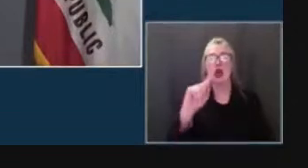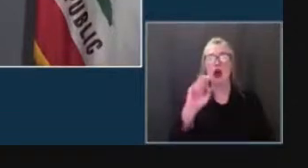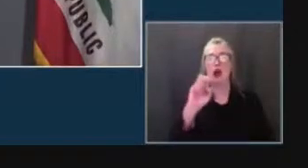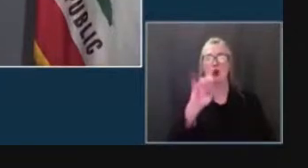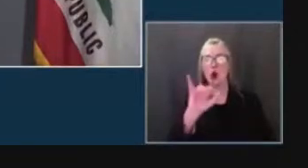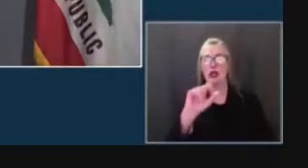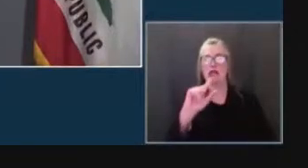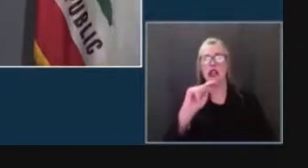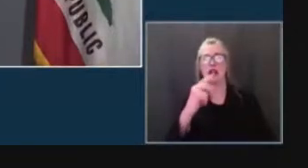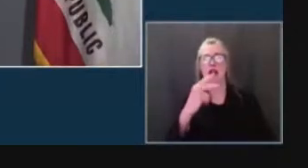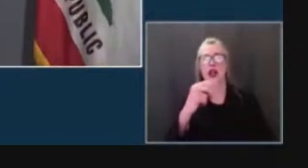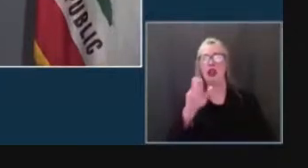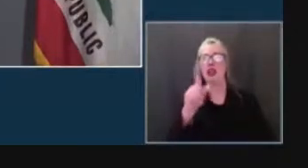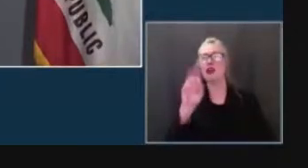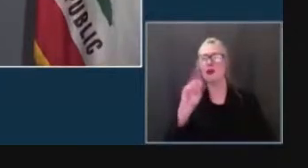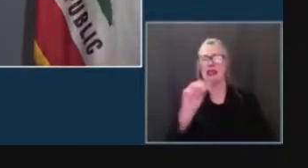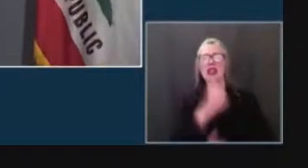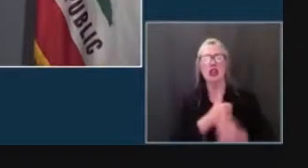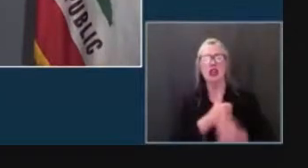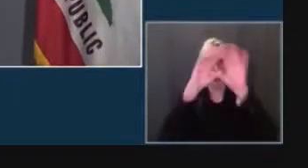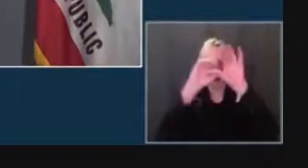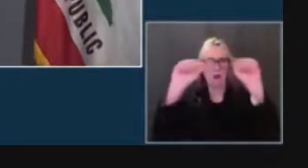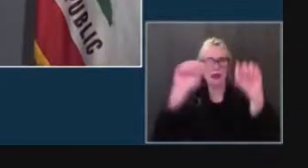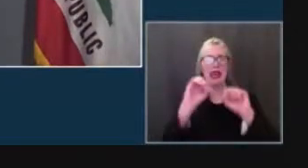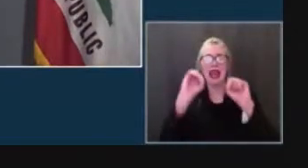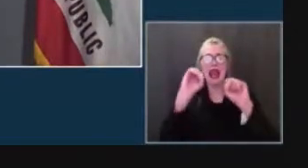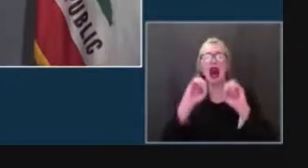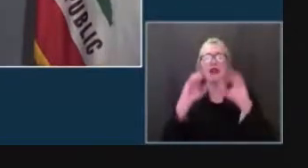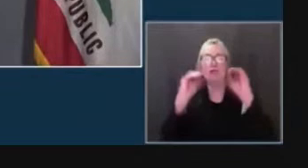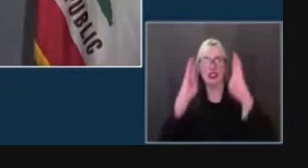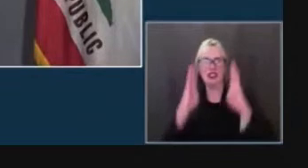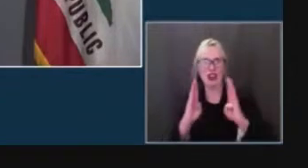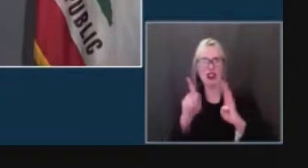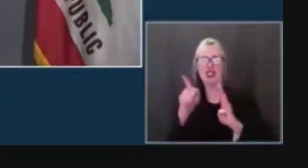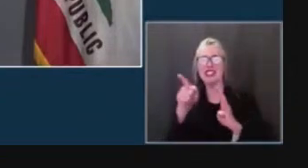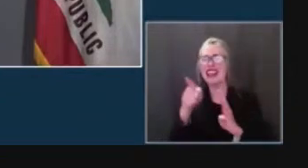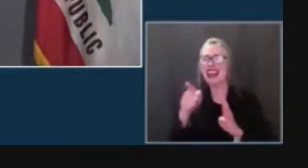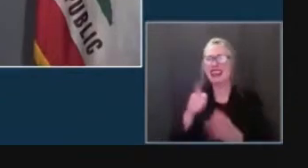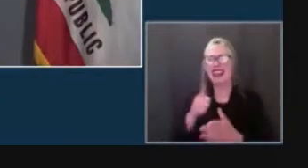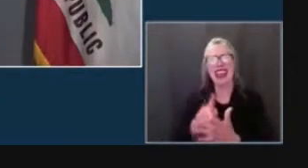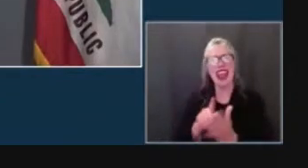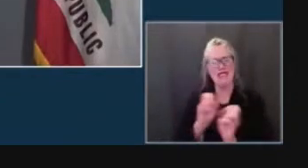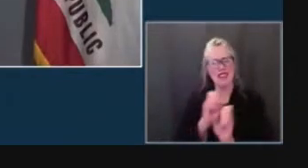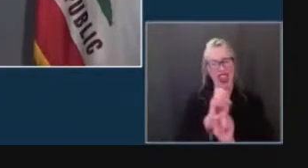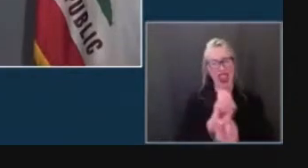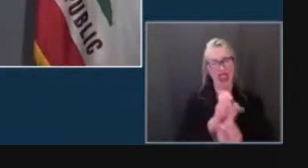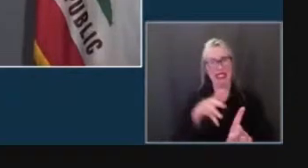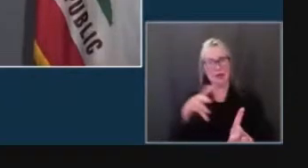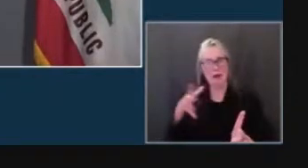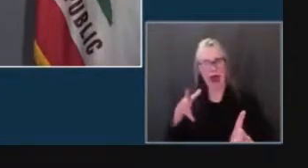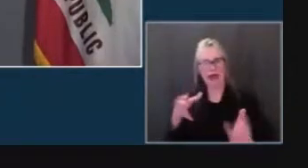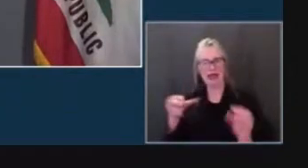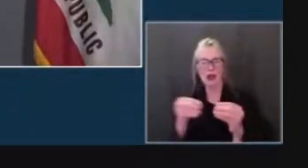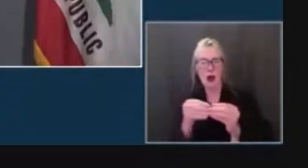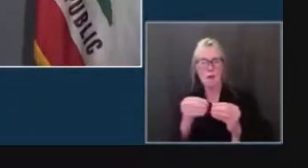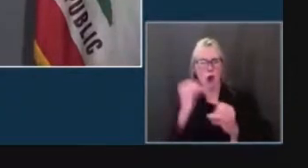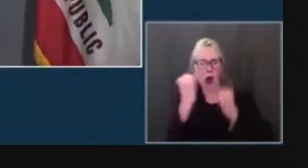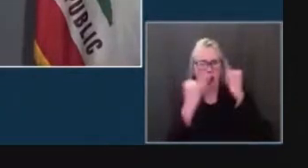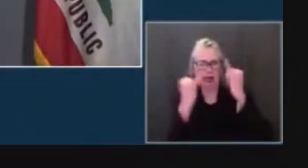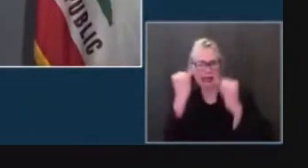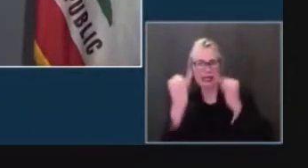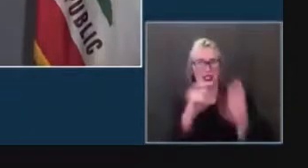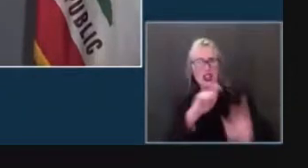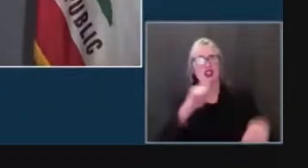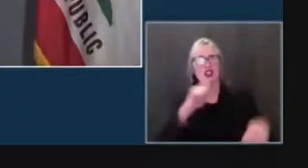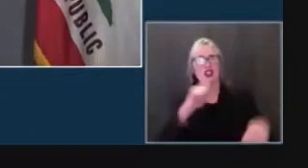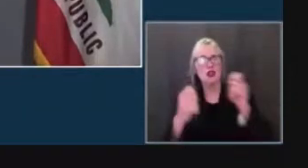have prioritized funding to expand community schools as we collectively reimagine public education.